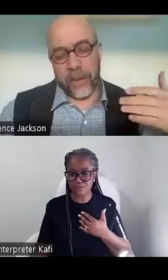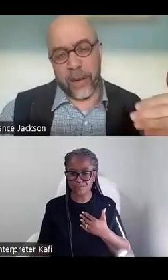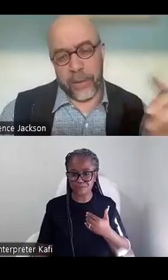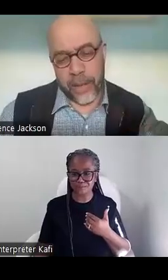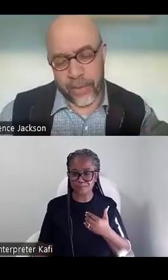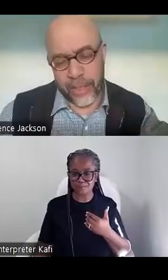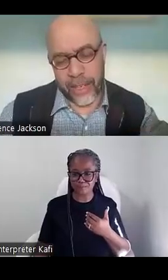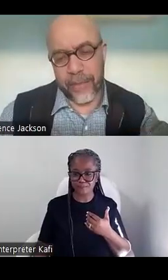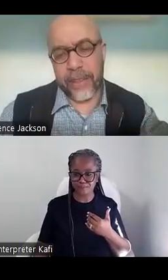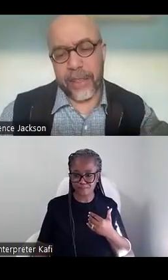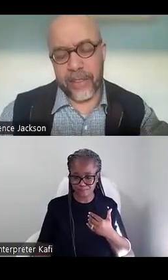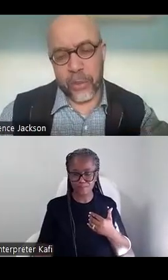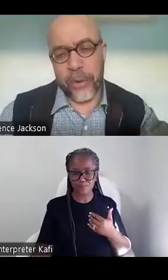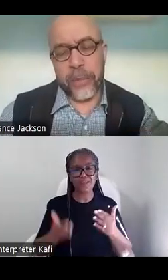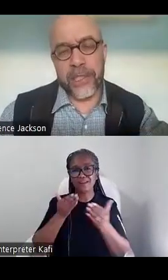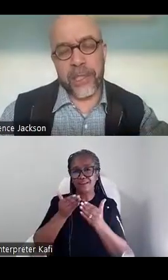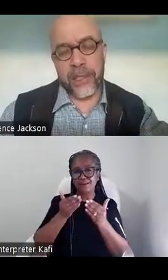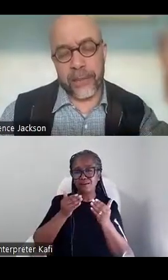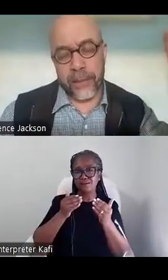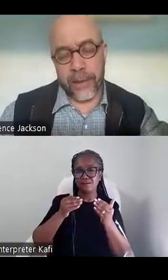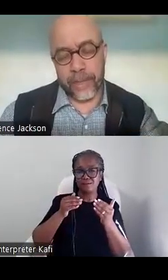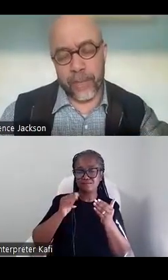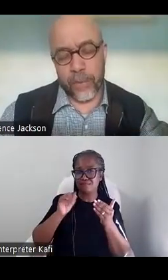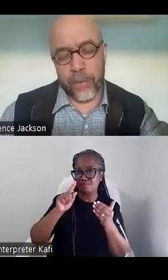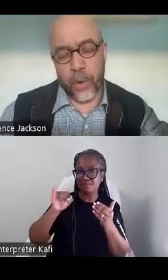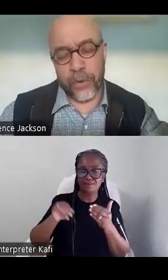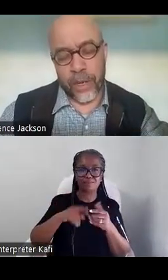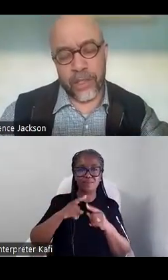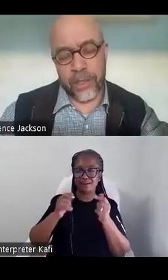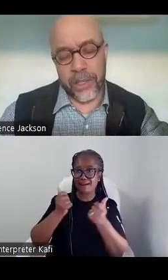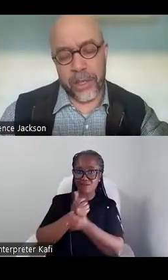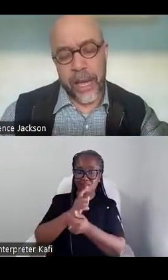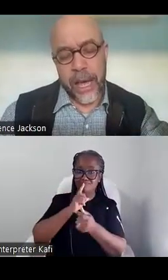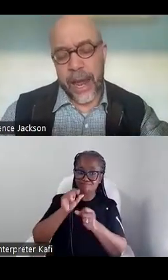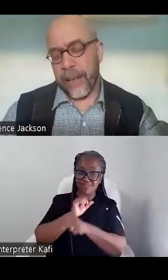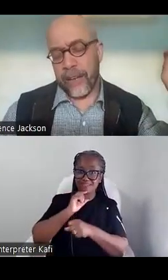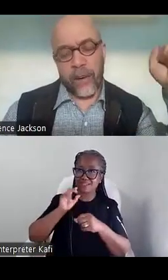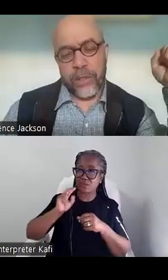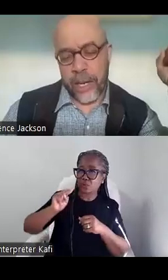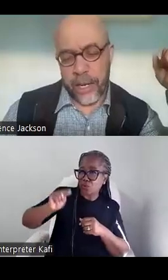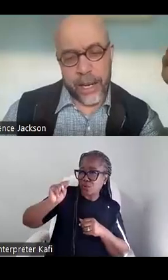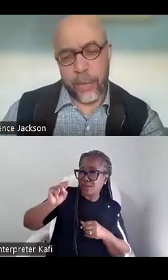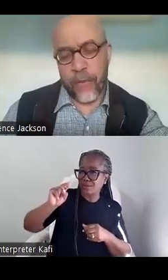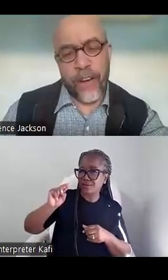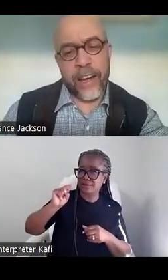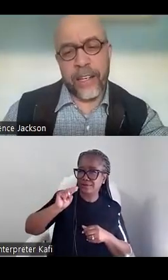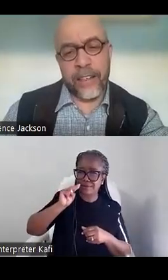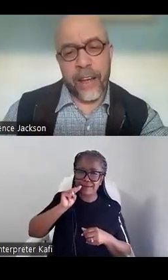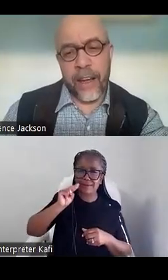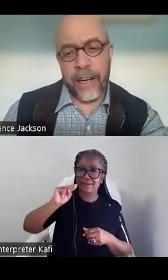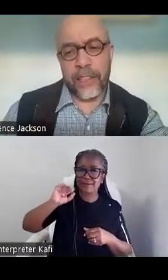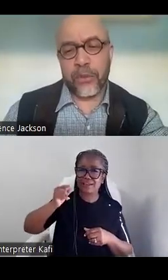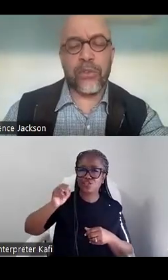but I think everything he does is pretty much in northern Nigeria. And it's like, hey, I'm going to